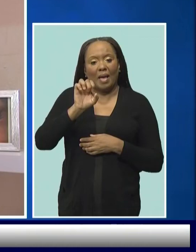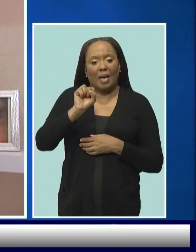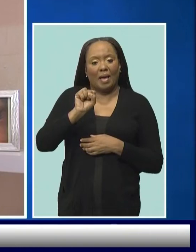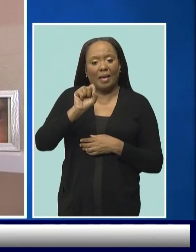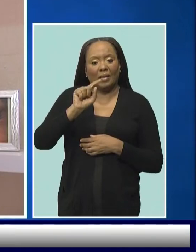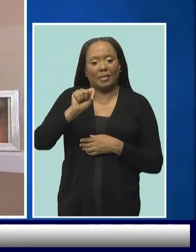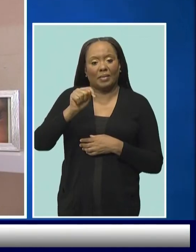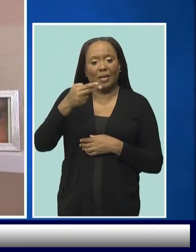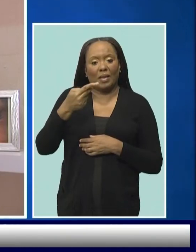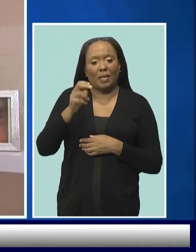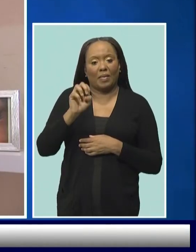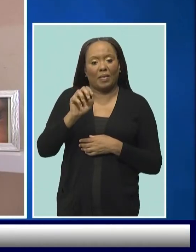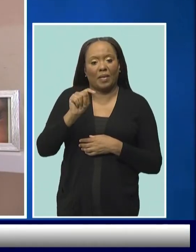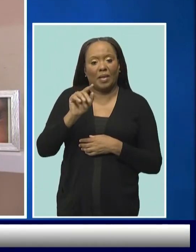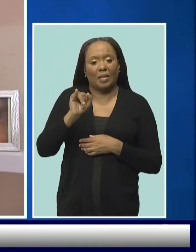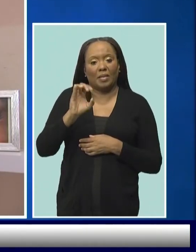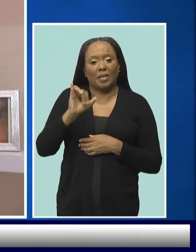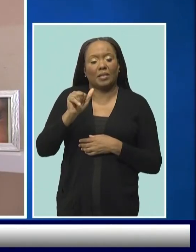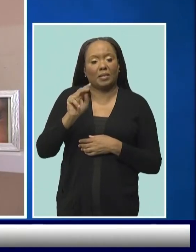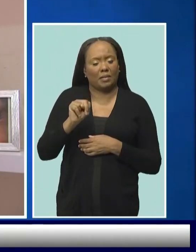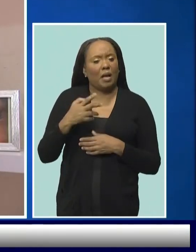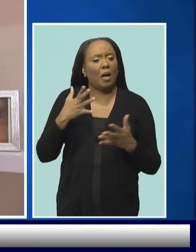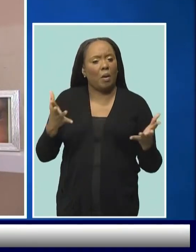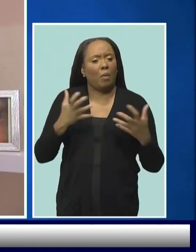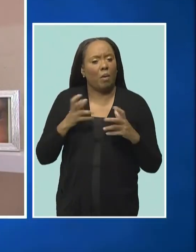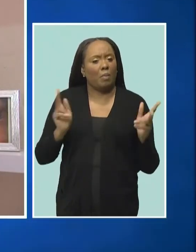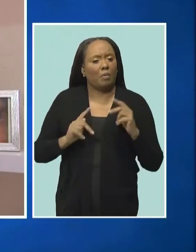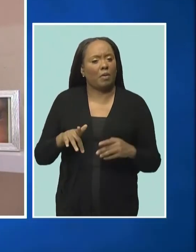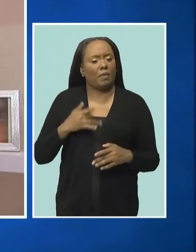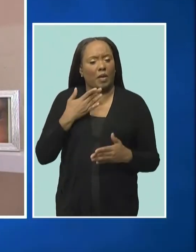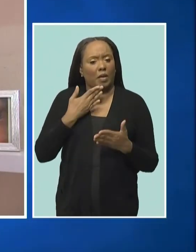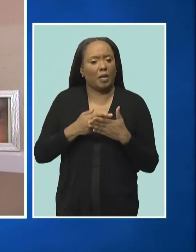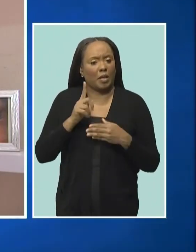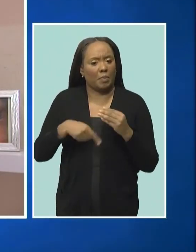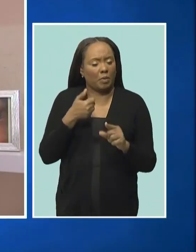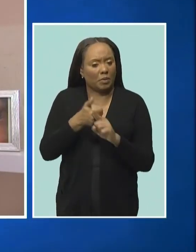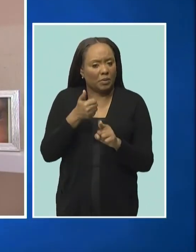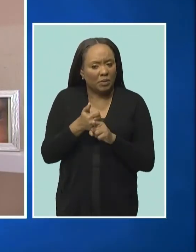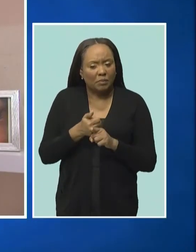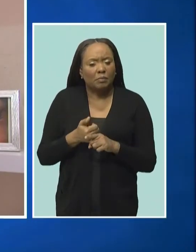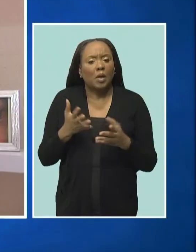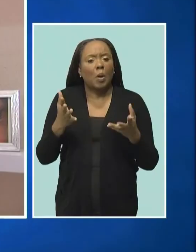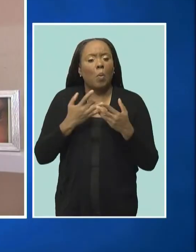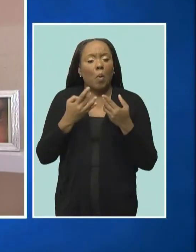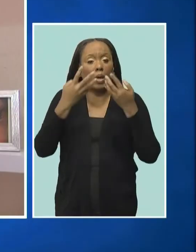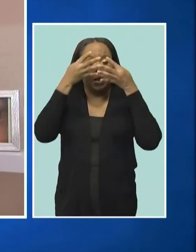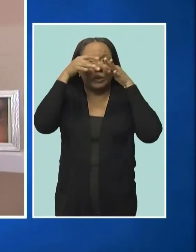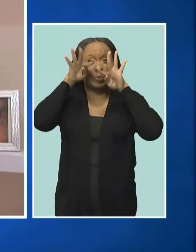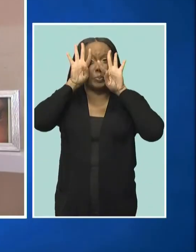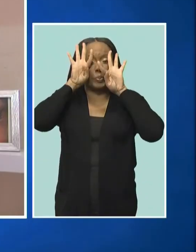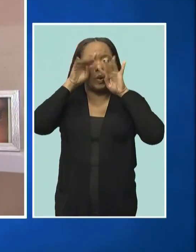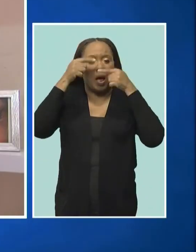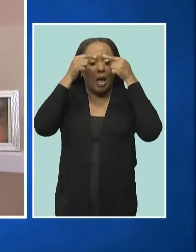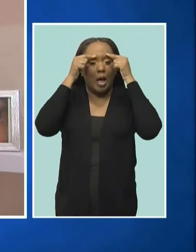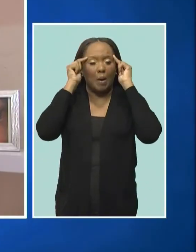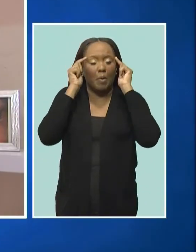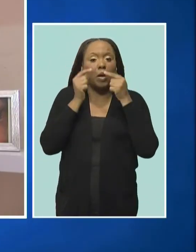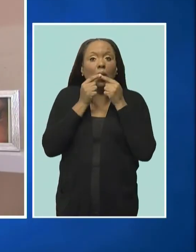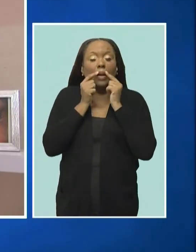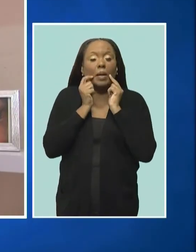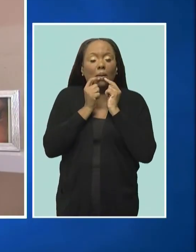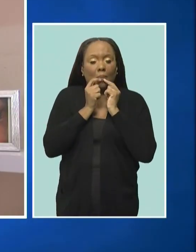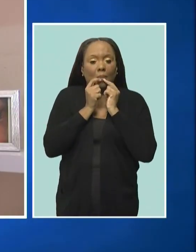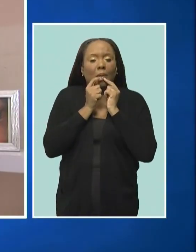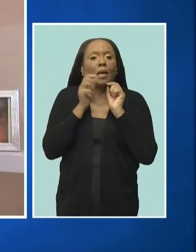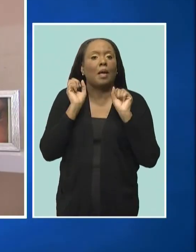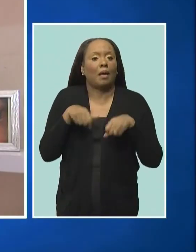space for clients to feel beautiful about themselves. Basically to help them enhance their eyelashes, their eyebrows, and their lips. And I